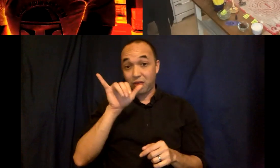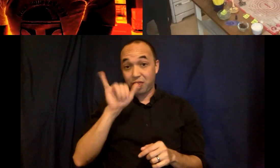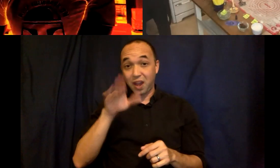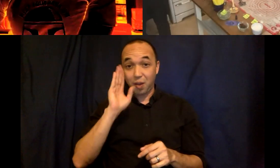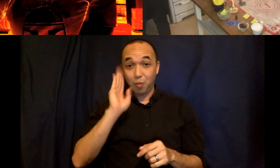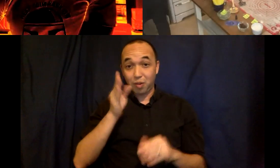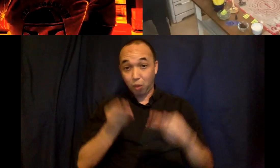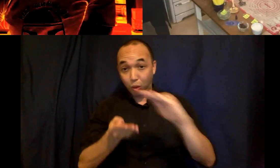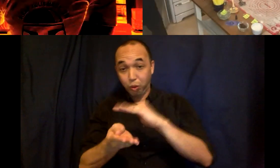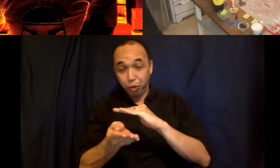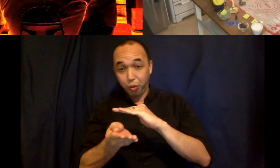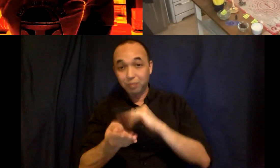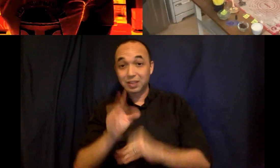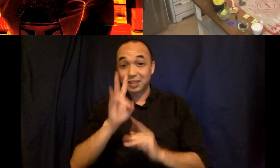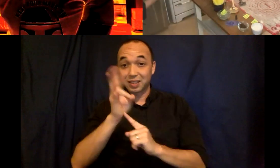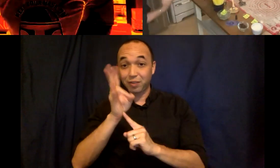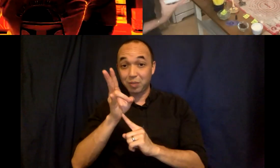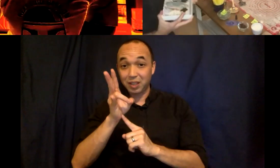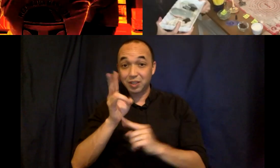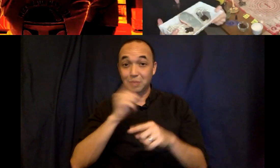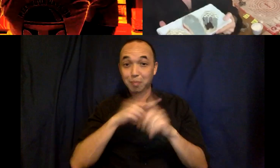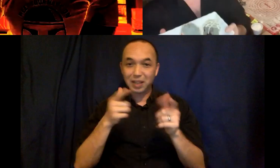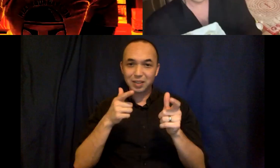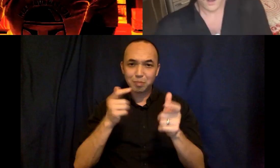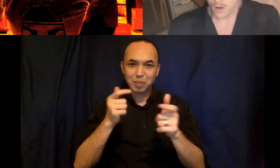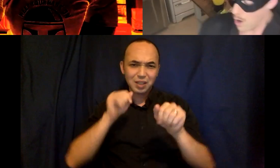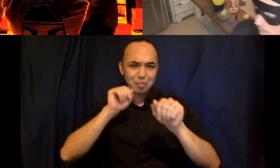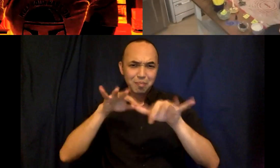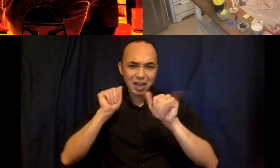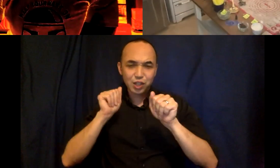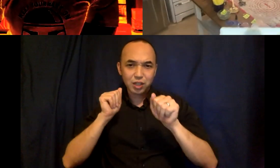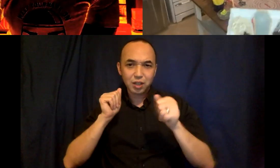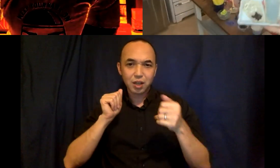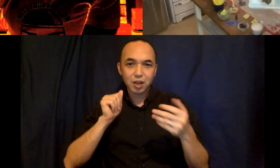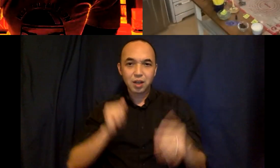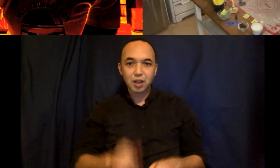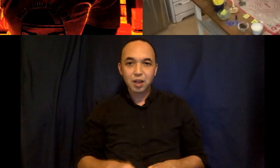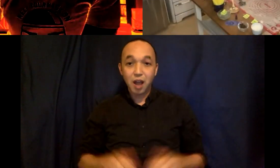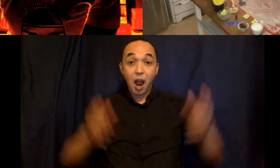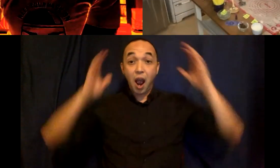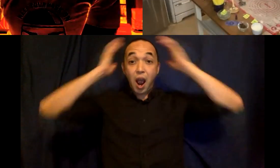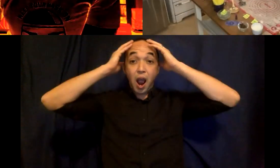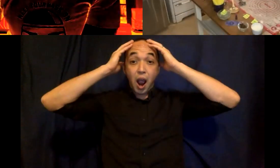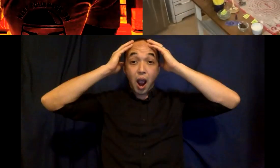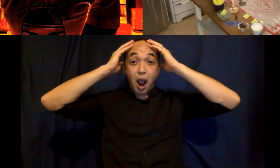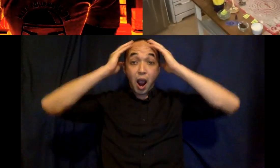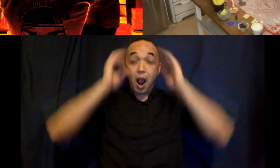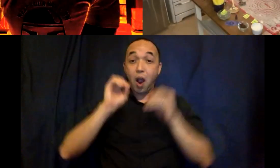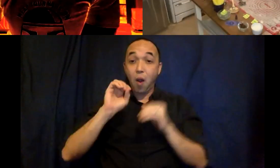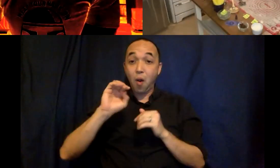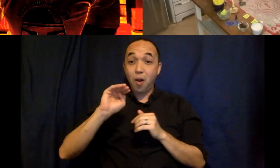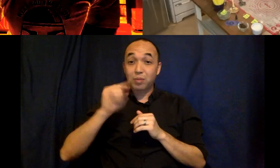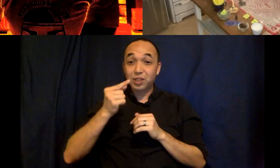round. Speed round. Look at this. Oh my gosh! Holy snikes! We made Pop-Tarts that look